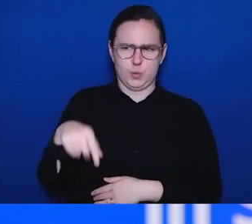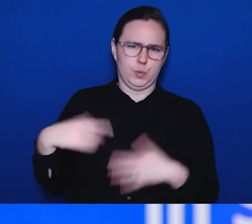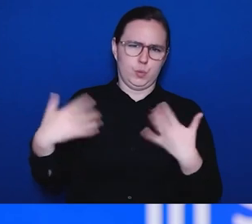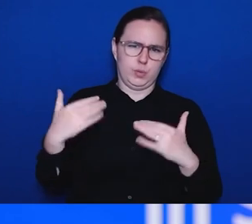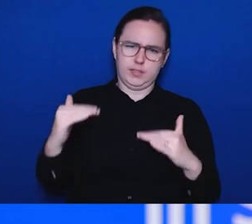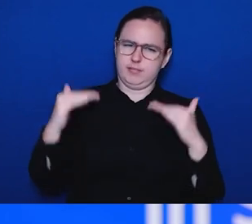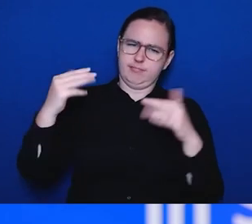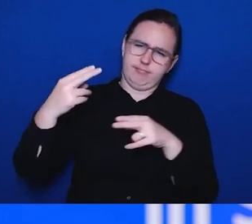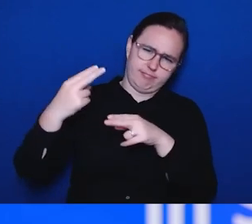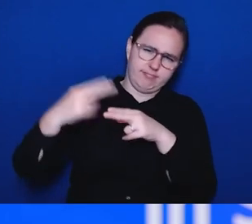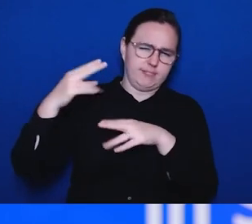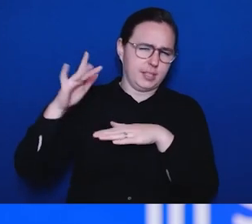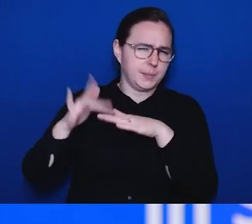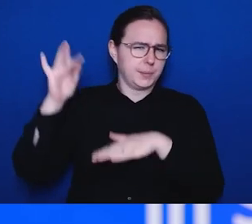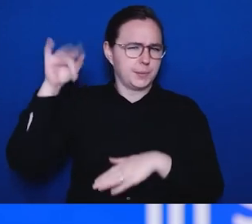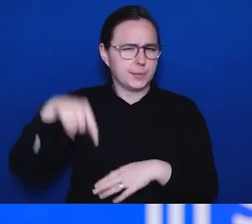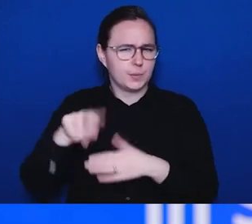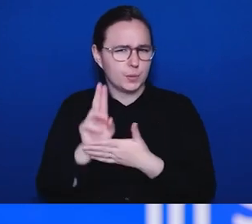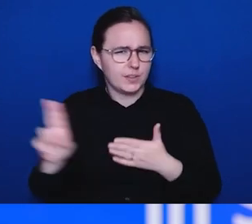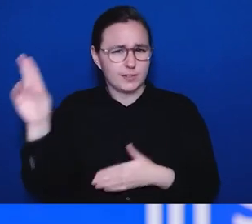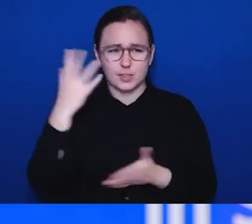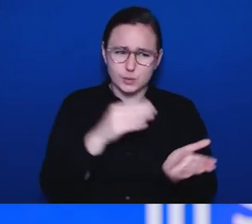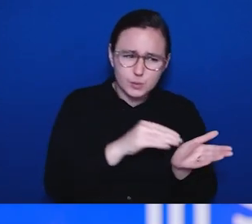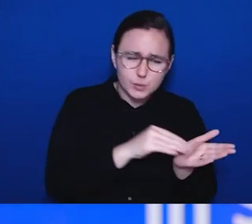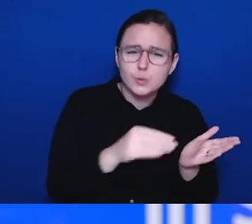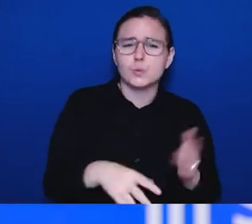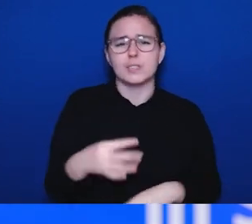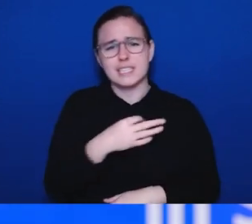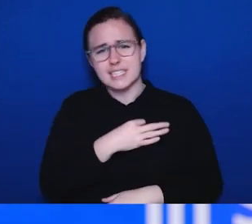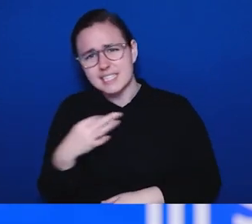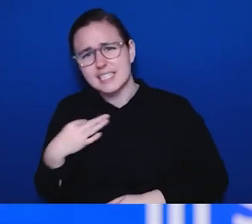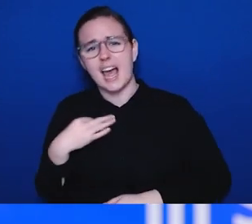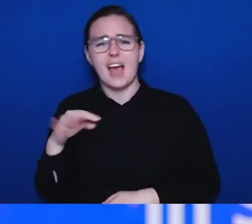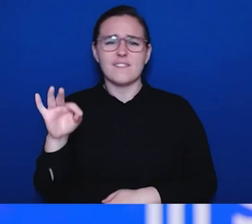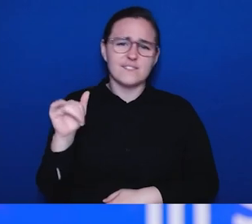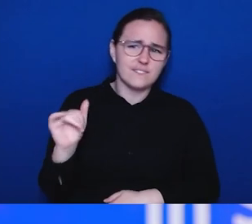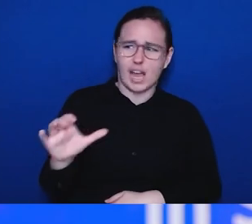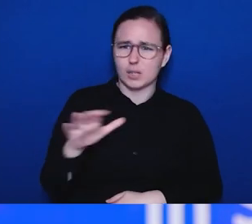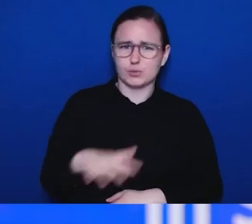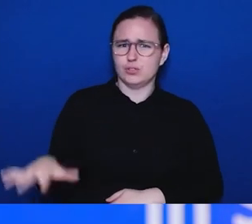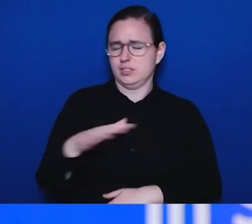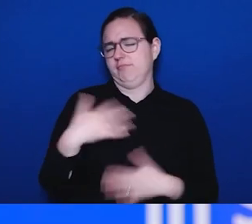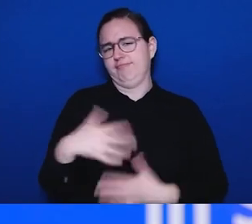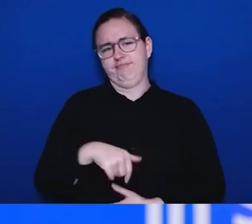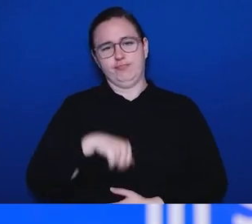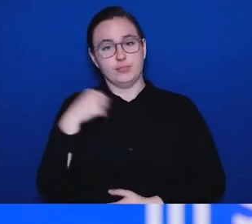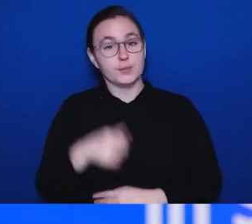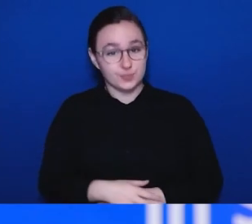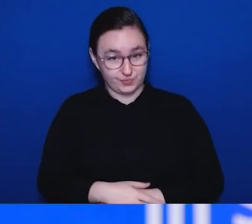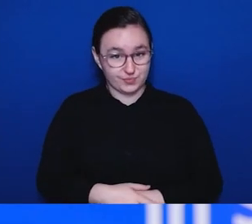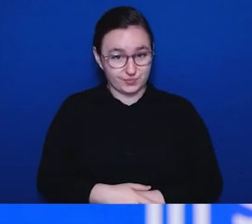SFU Surrey, the hub of a world-class university that makes us proud, and their students and faculty and staff make us